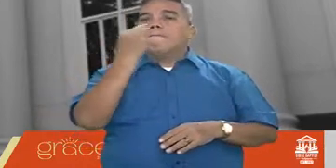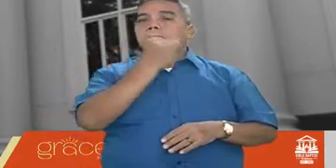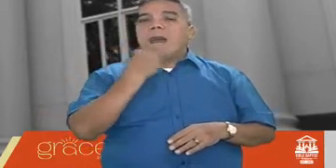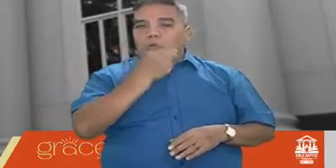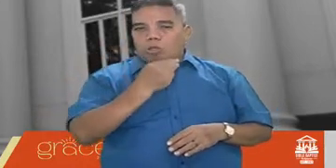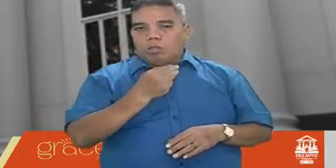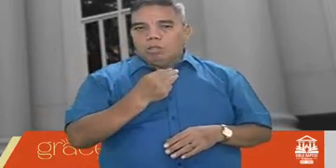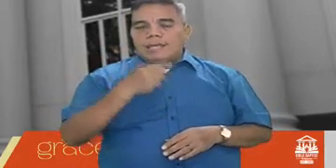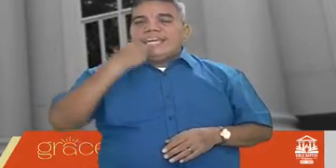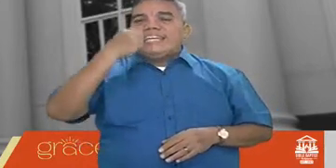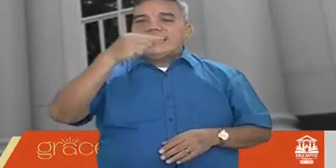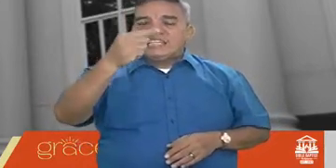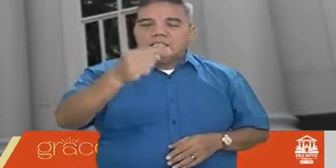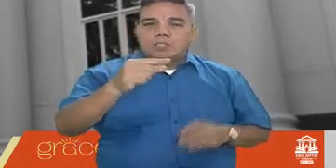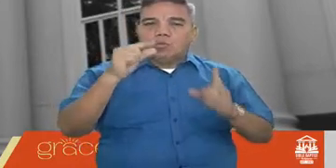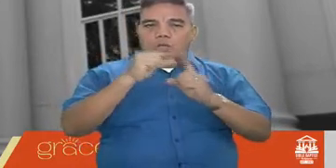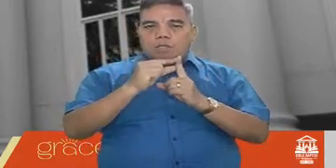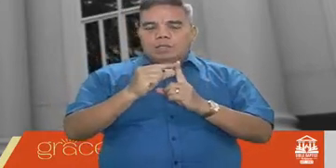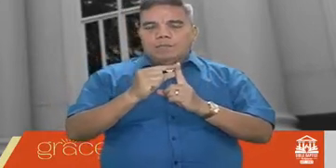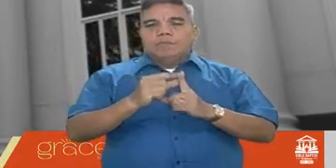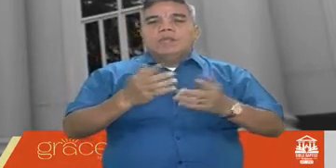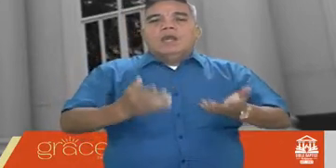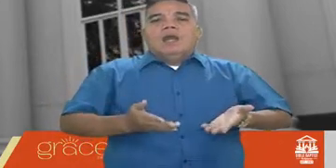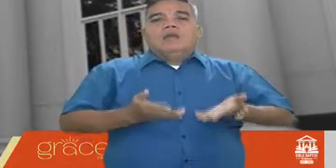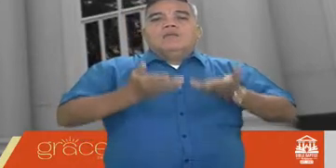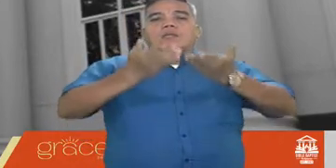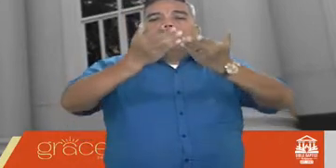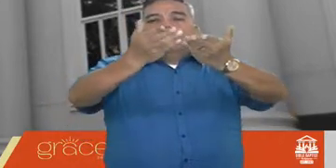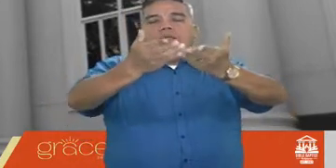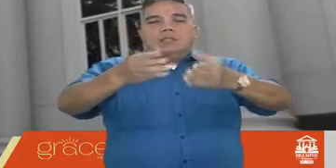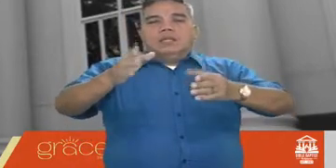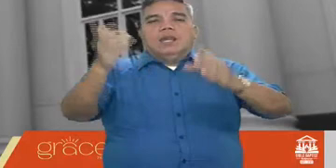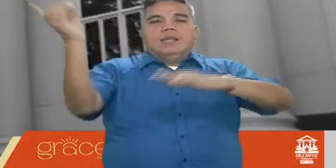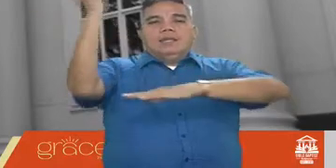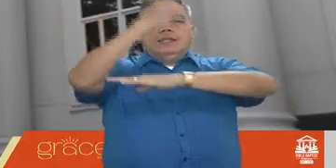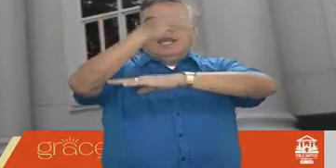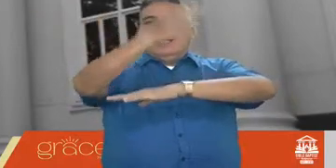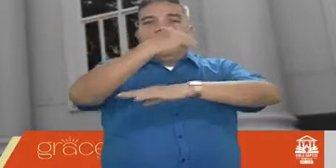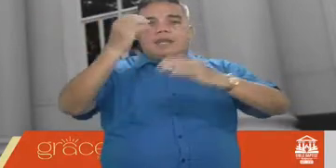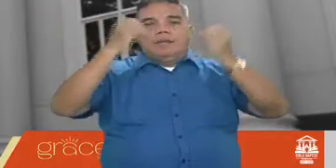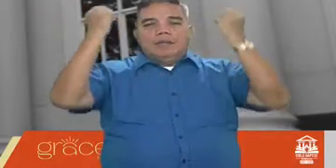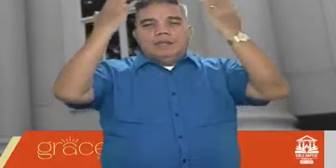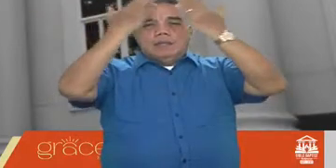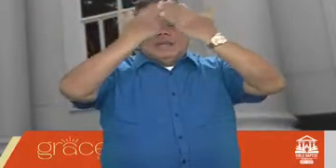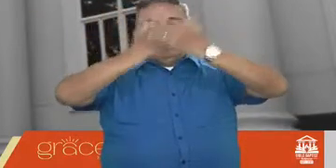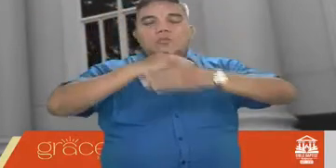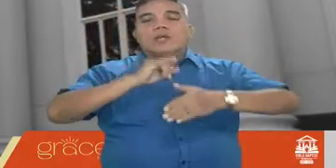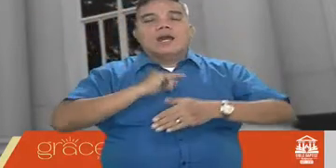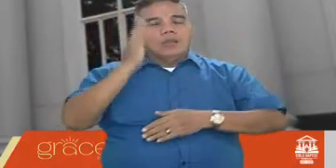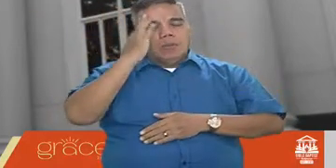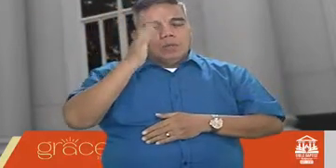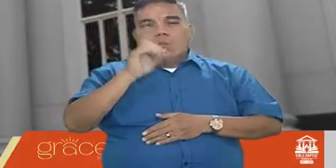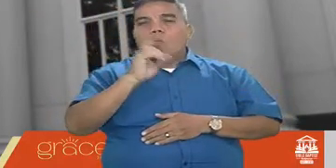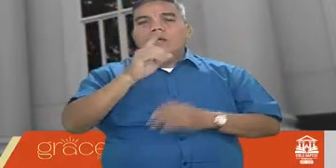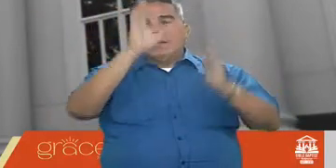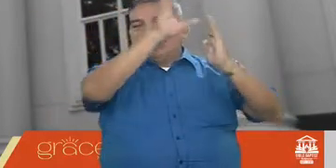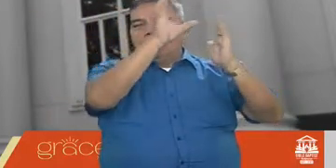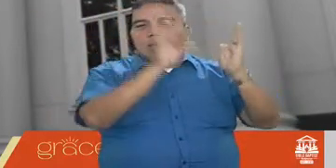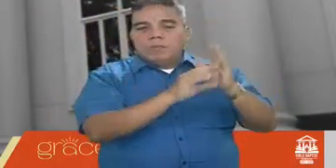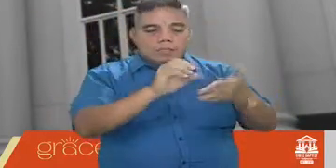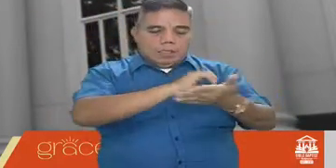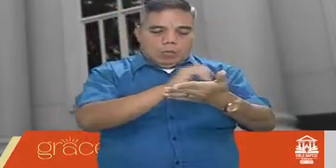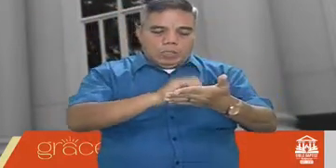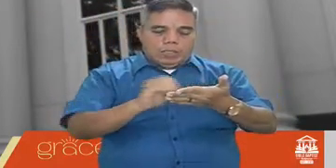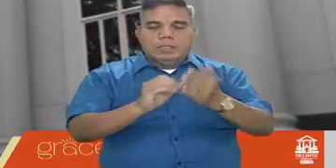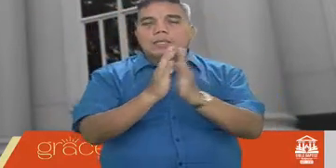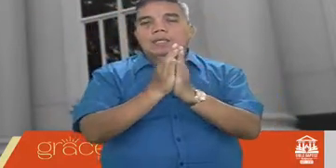mouth. I'm going to meditate therein day and night so that I will know what all the commandments that